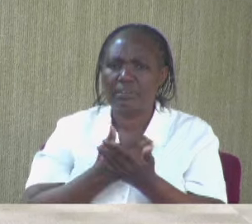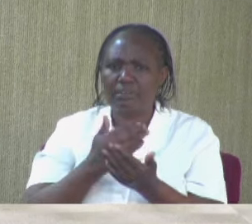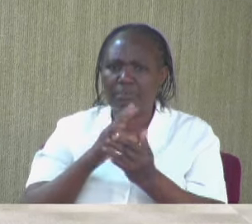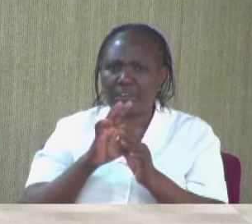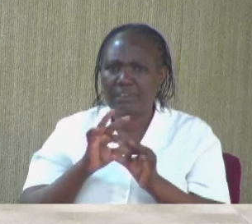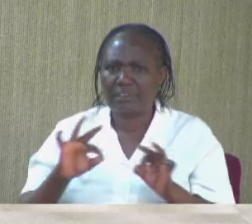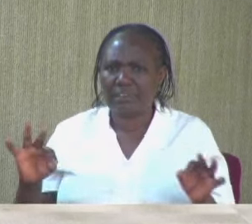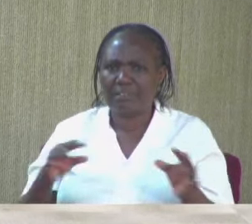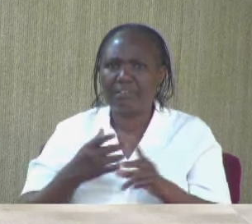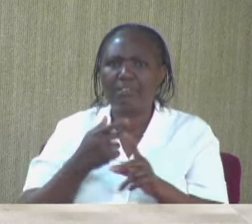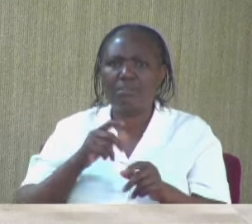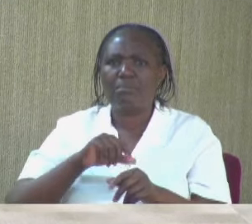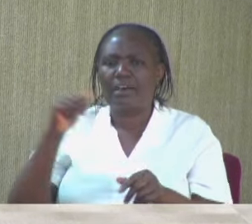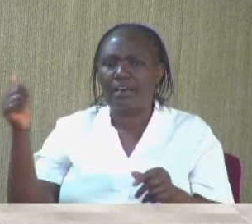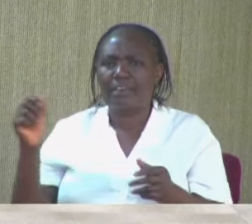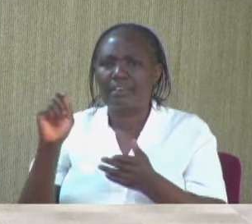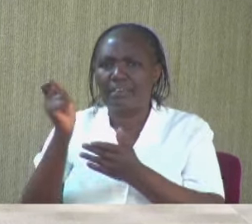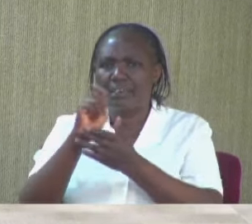and don't give credit?